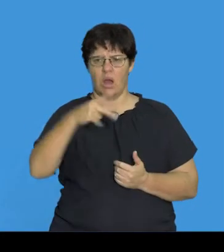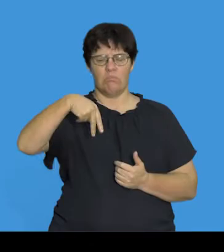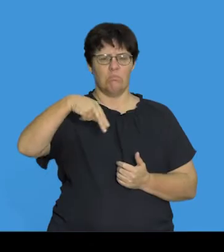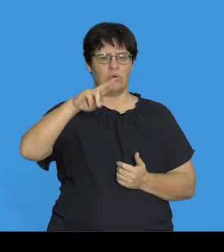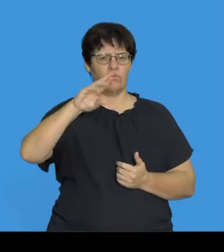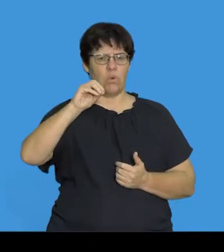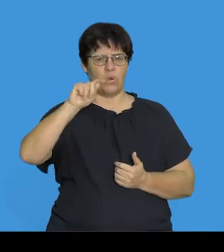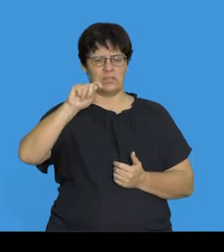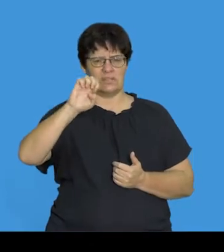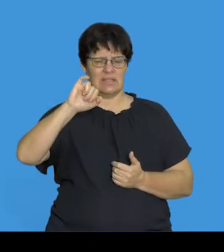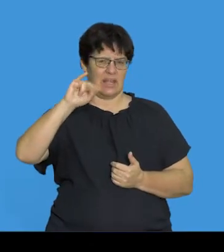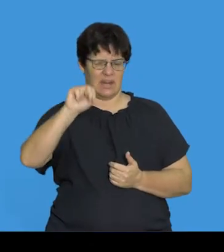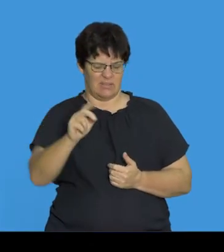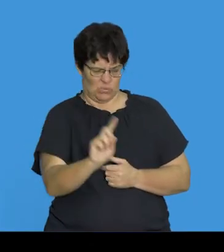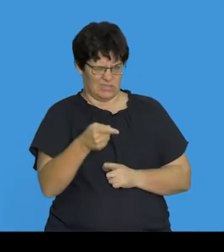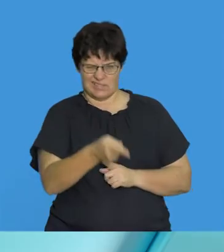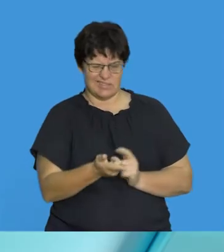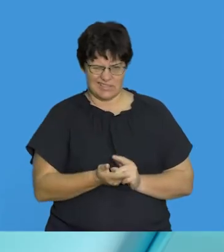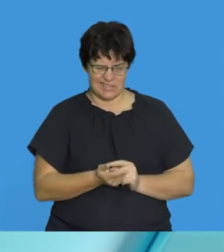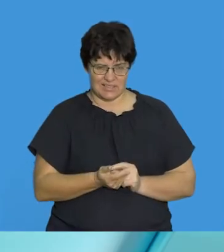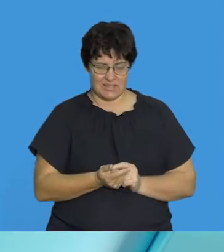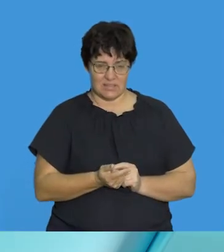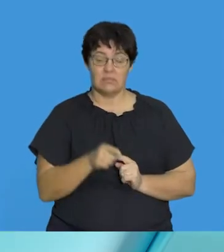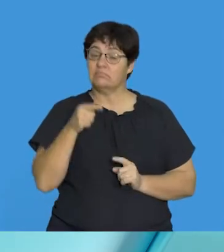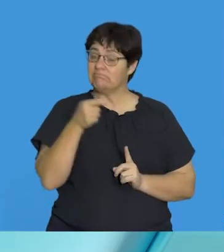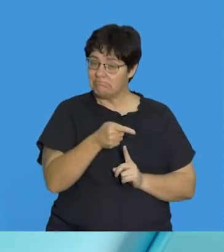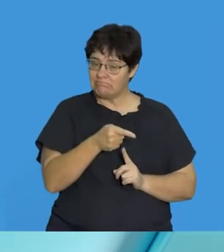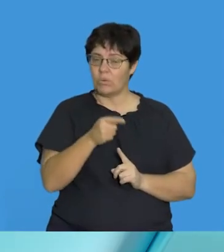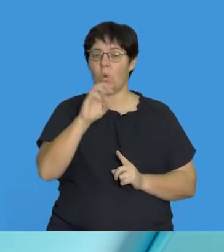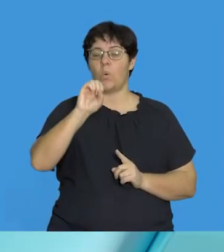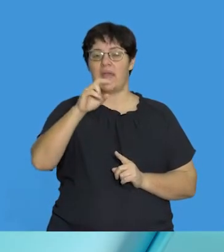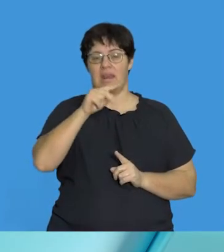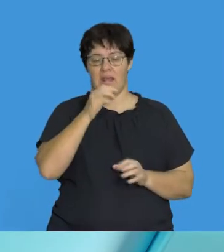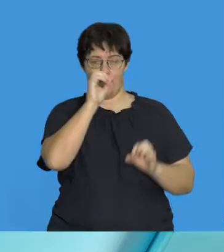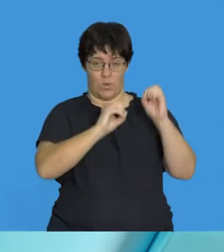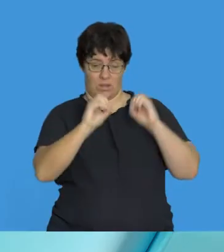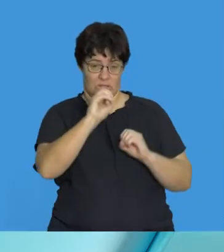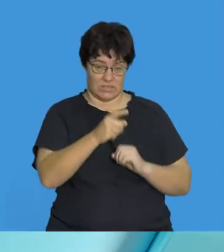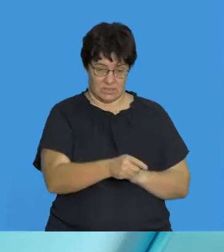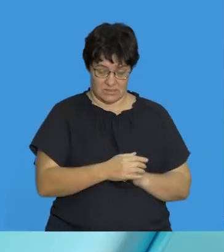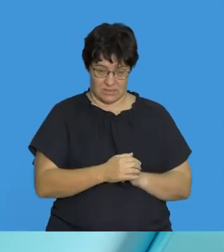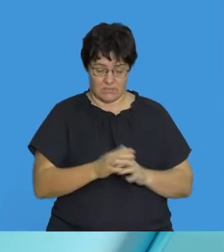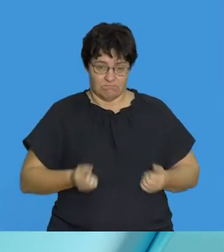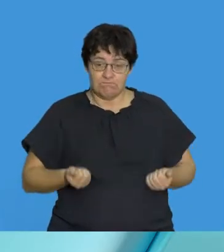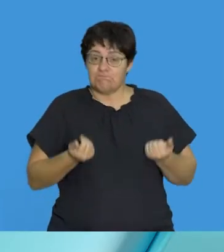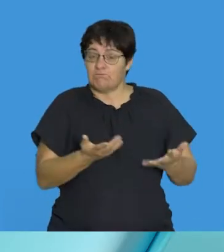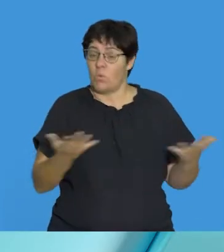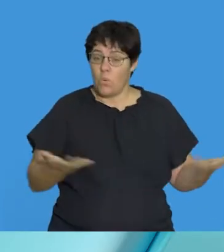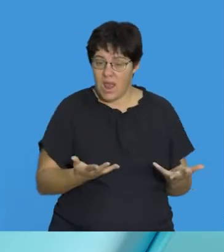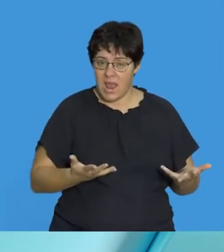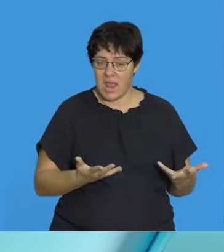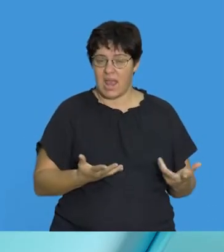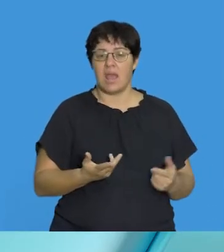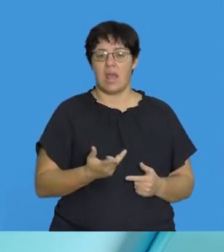If we go back to understanding what a protein is, proteins are organic molecules that are produced in the cell in